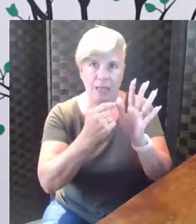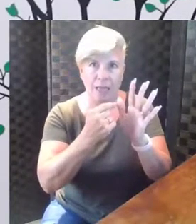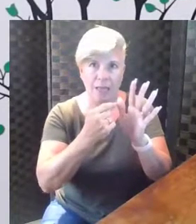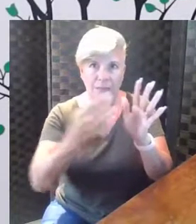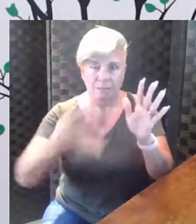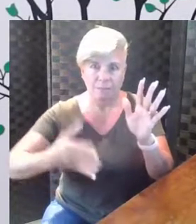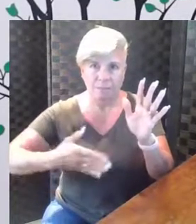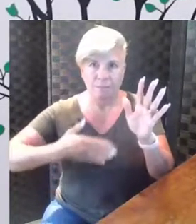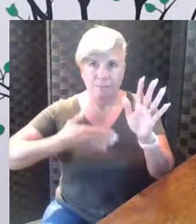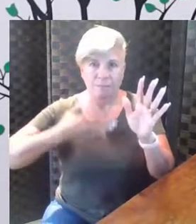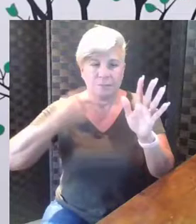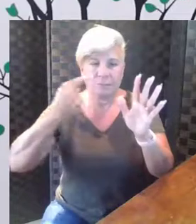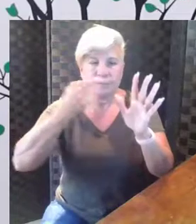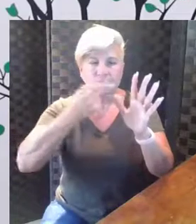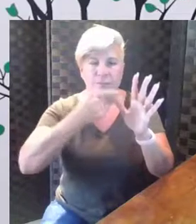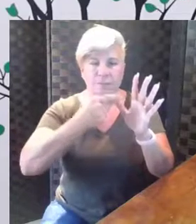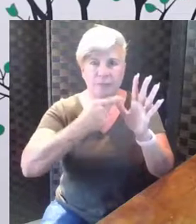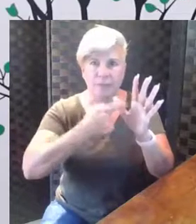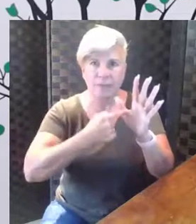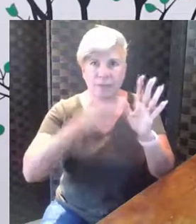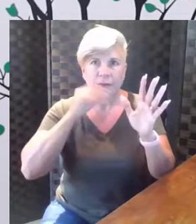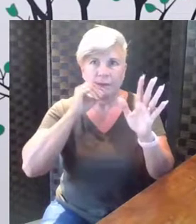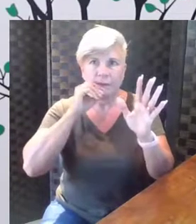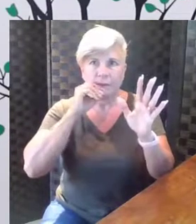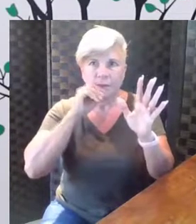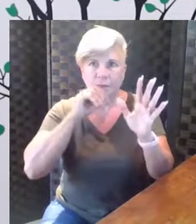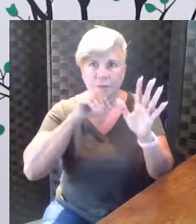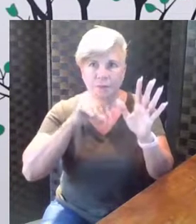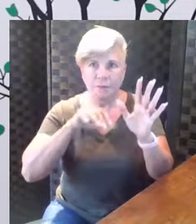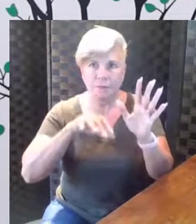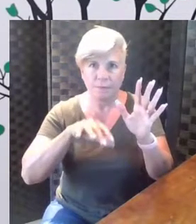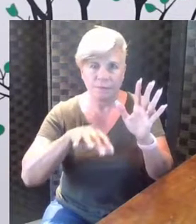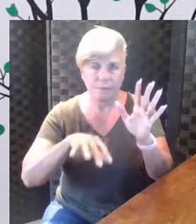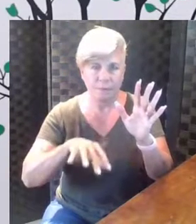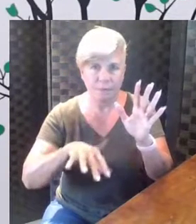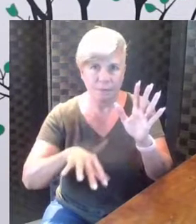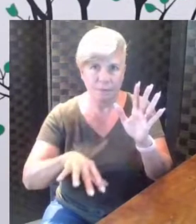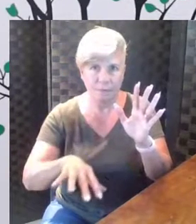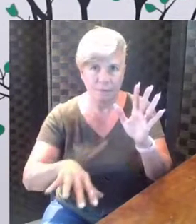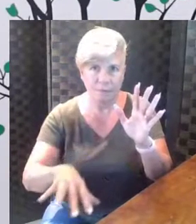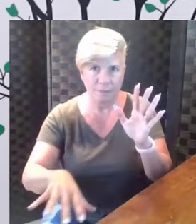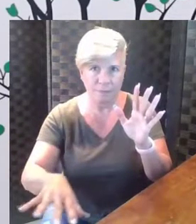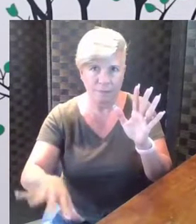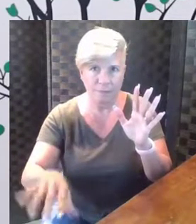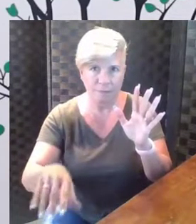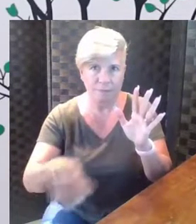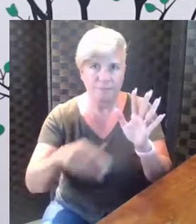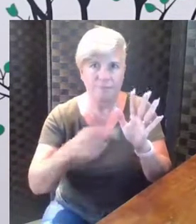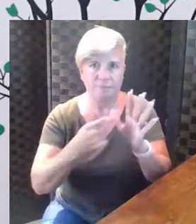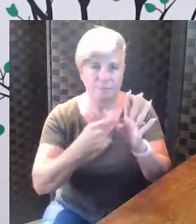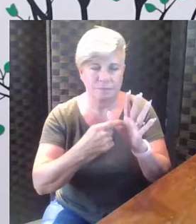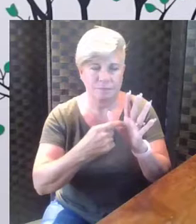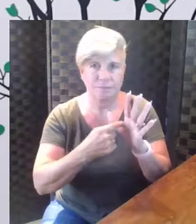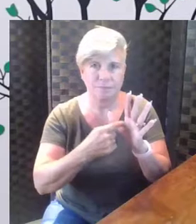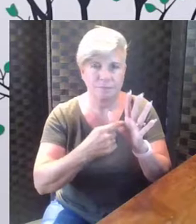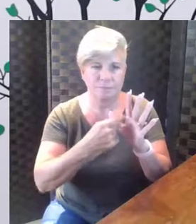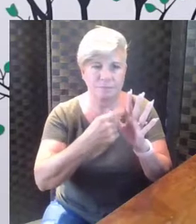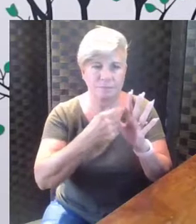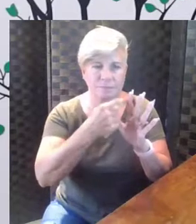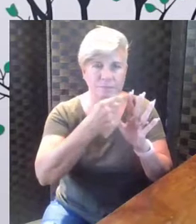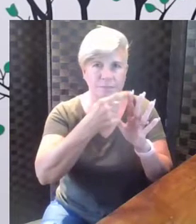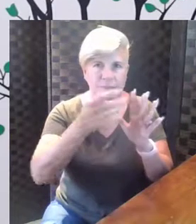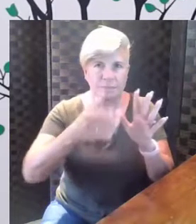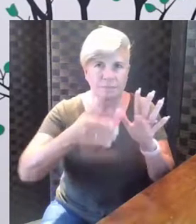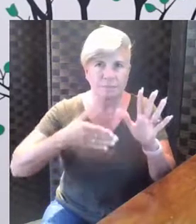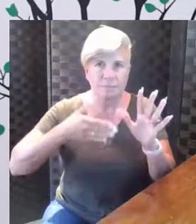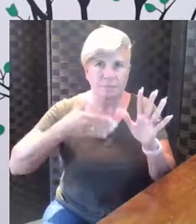we're going to inhale and breathe in through our nose, and then as we go down the other side we're going to exhale and we're going to breathe